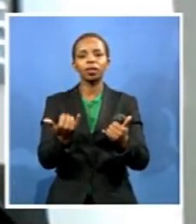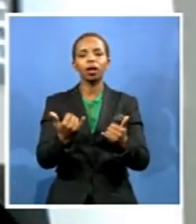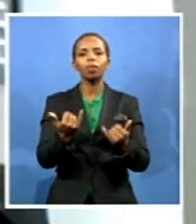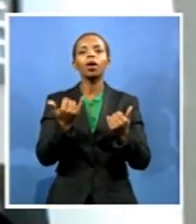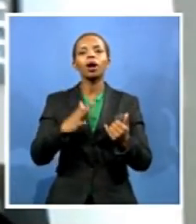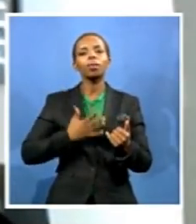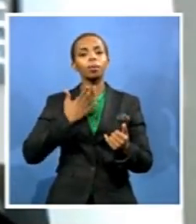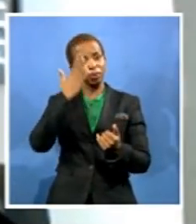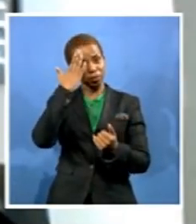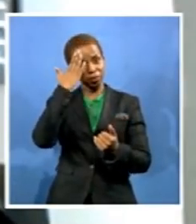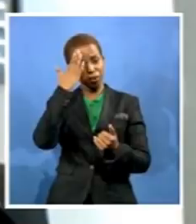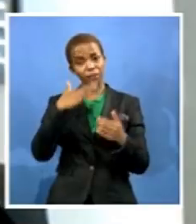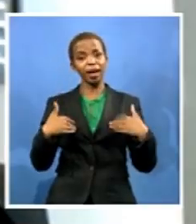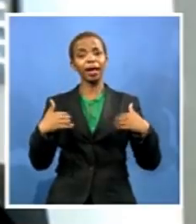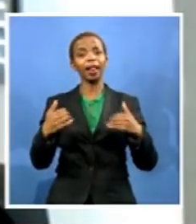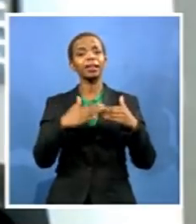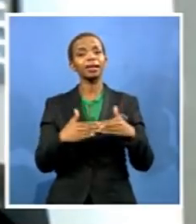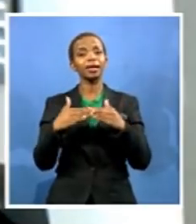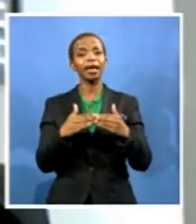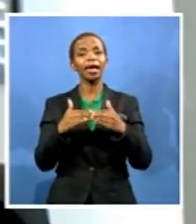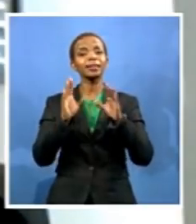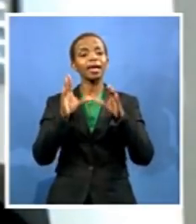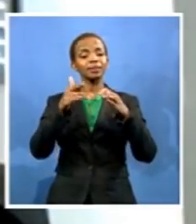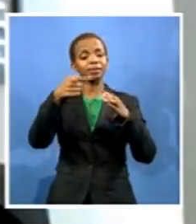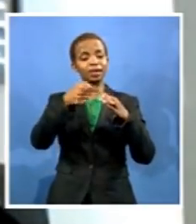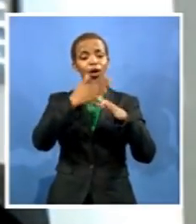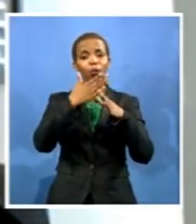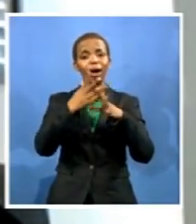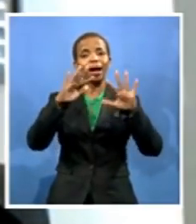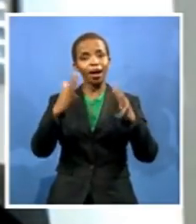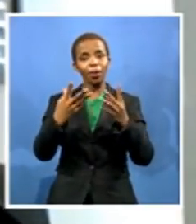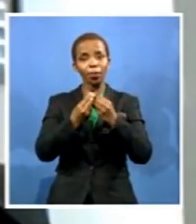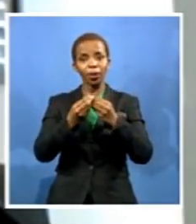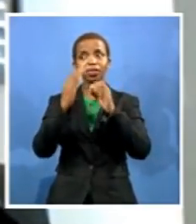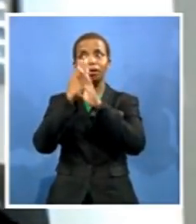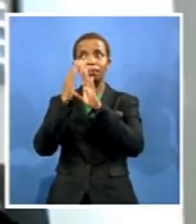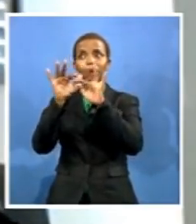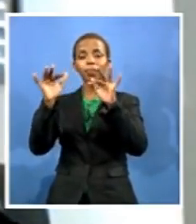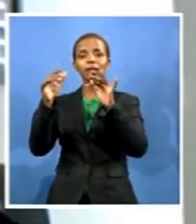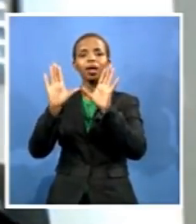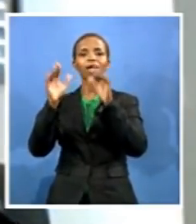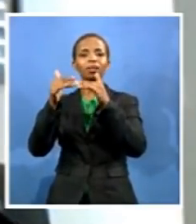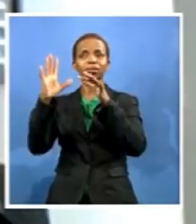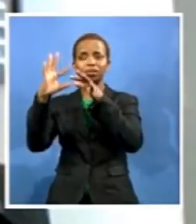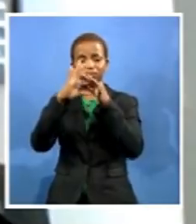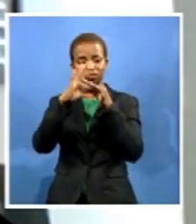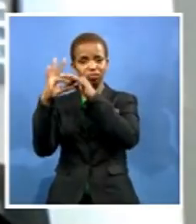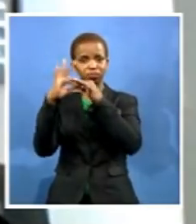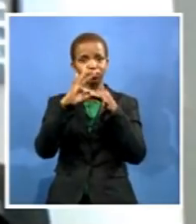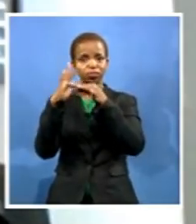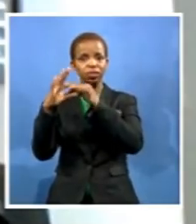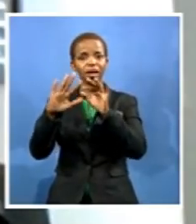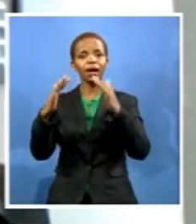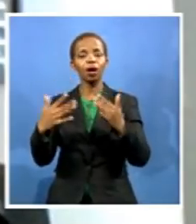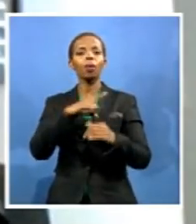sector. Do you think, Dr. Mkhize, that the response to the outbreak in South Africa has broken down some walls where moving